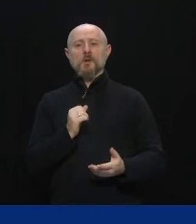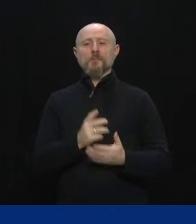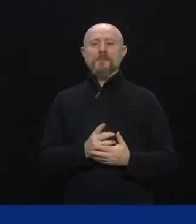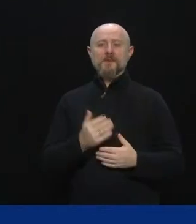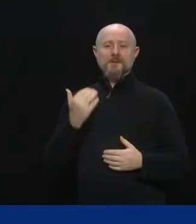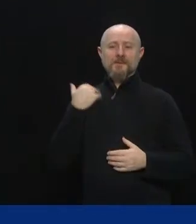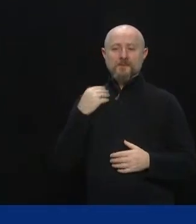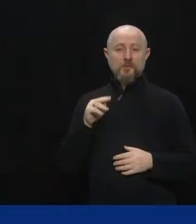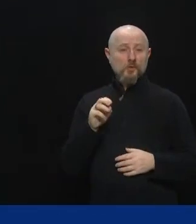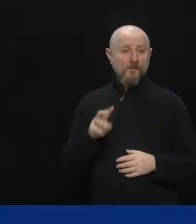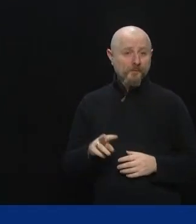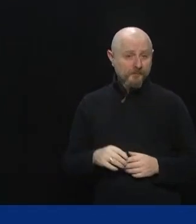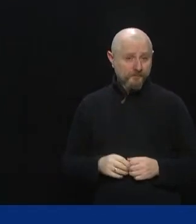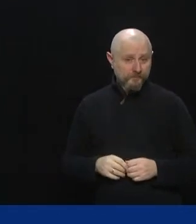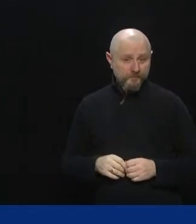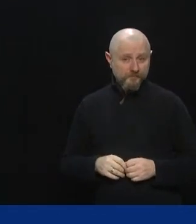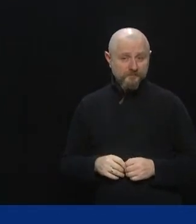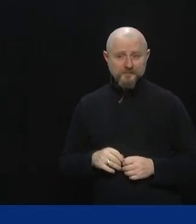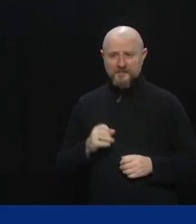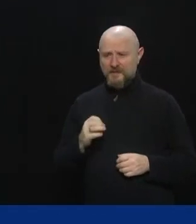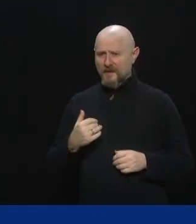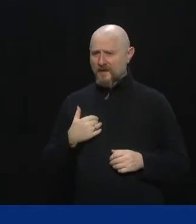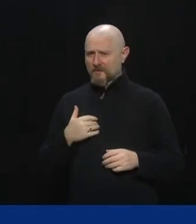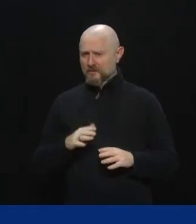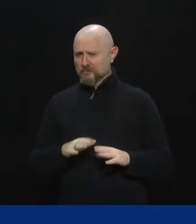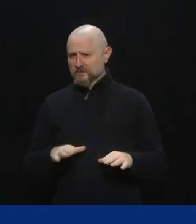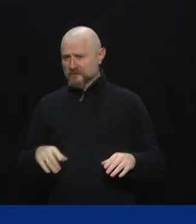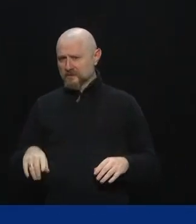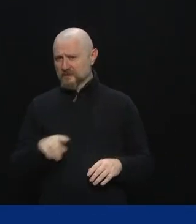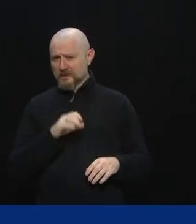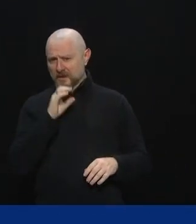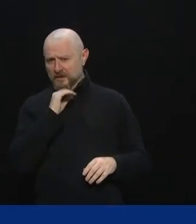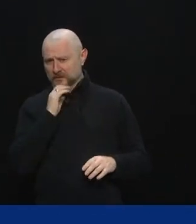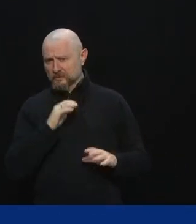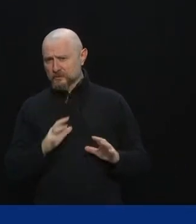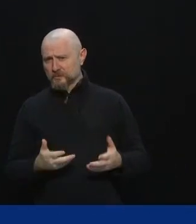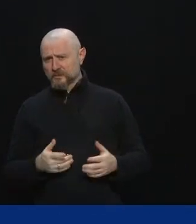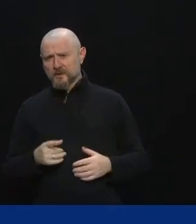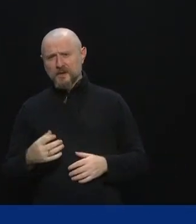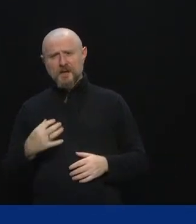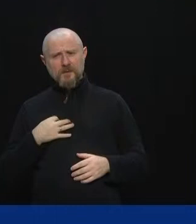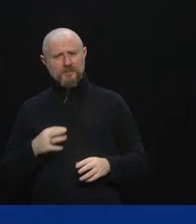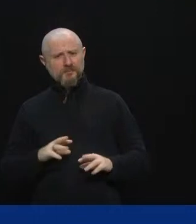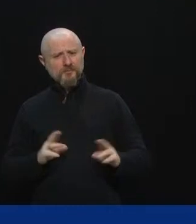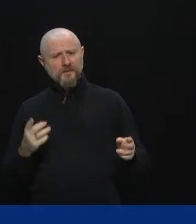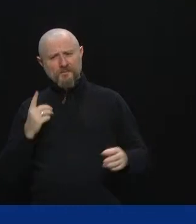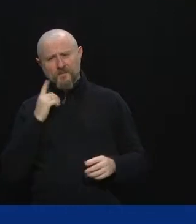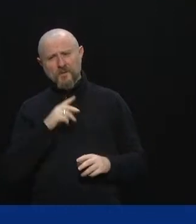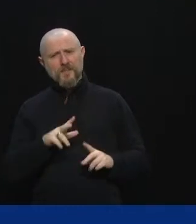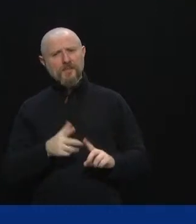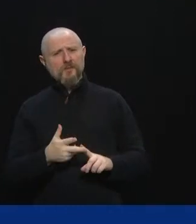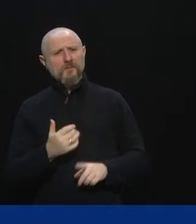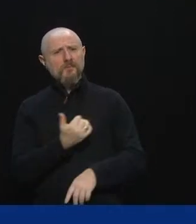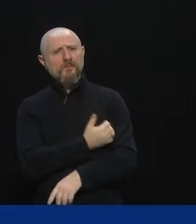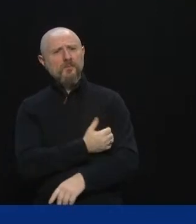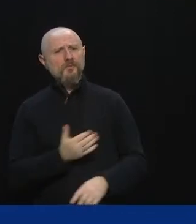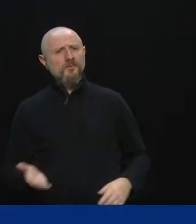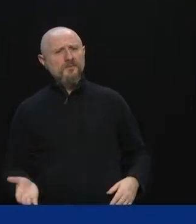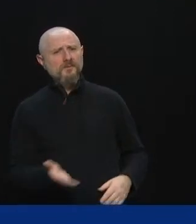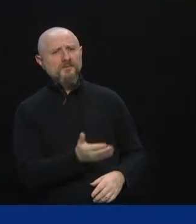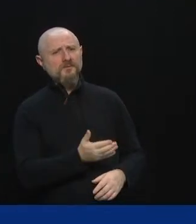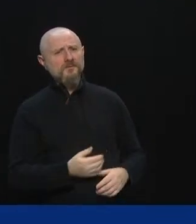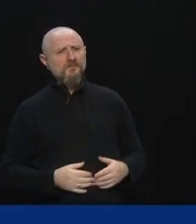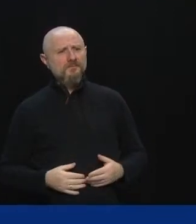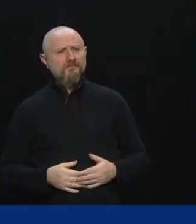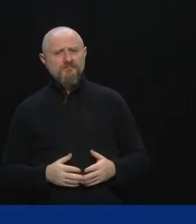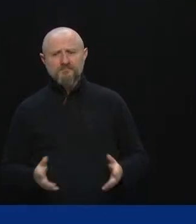November. So we have children coming up in that age group who are eligible for boosting. Look at that, nearly